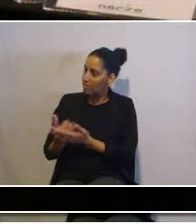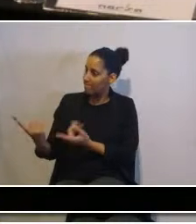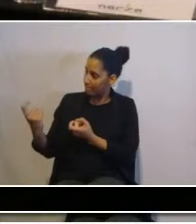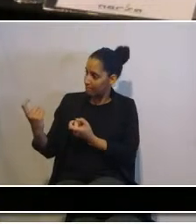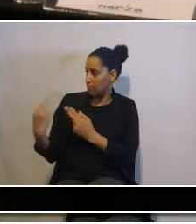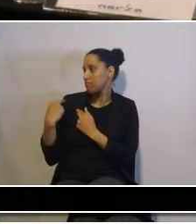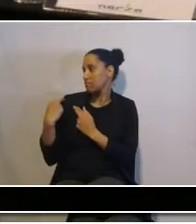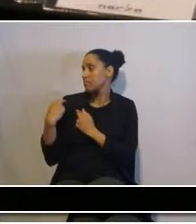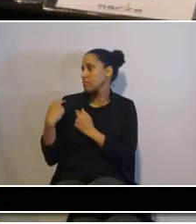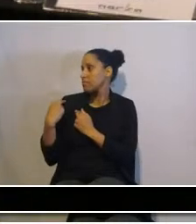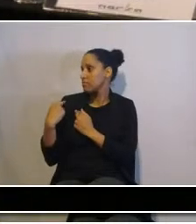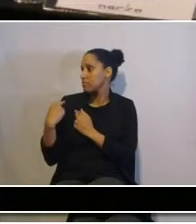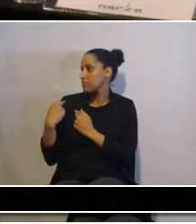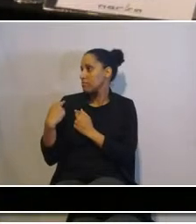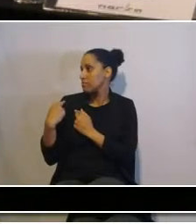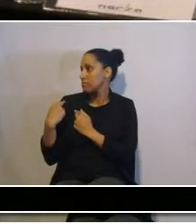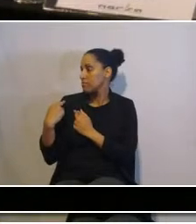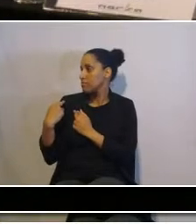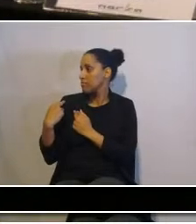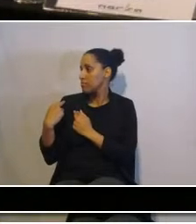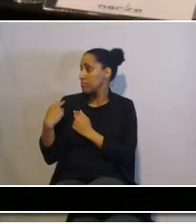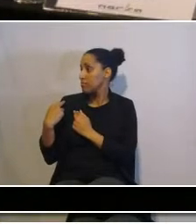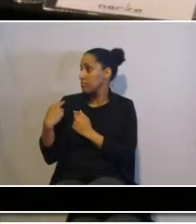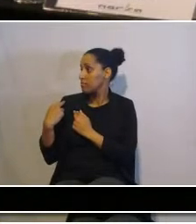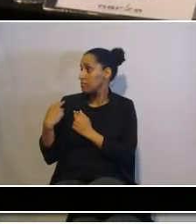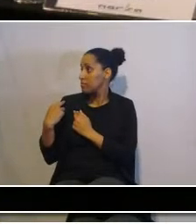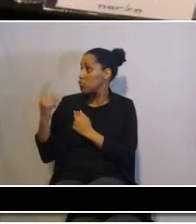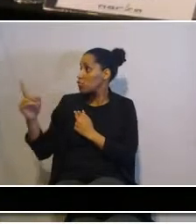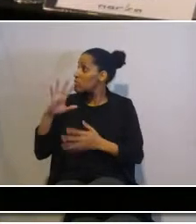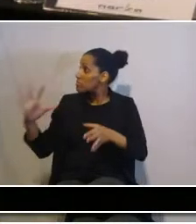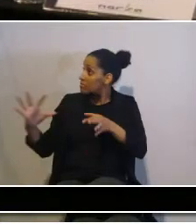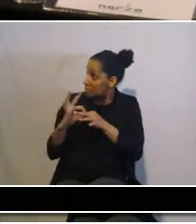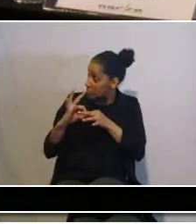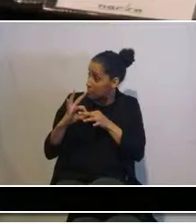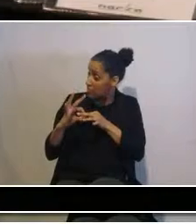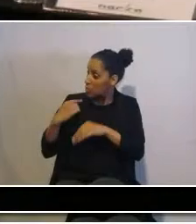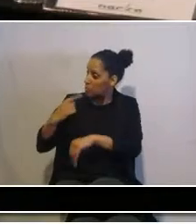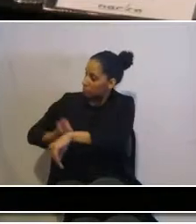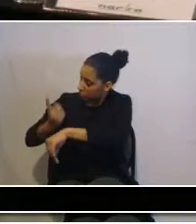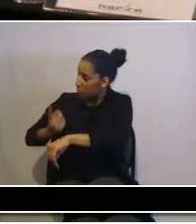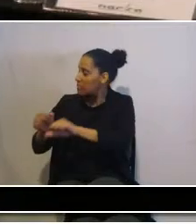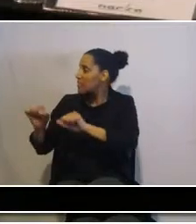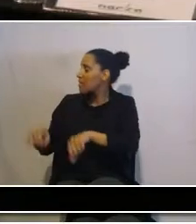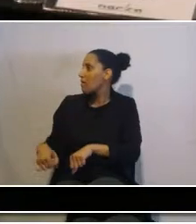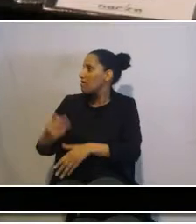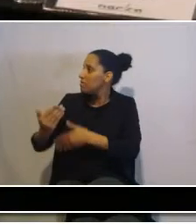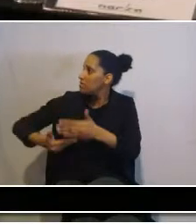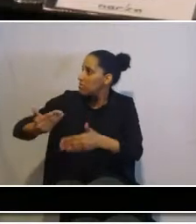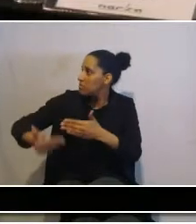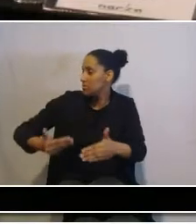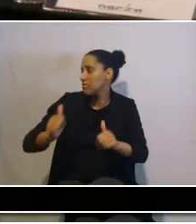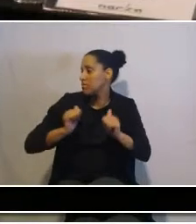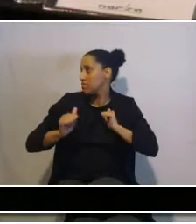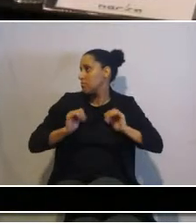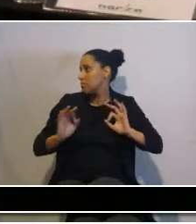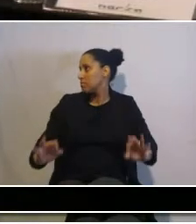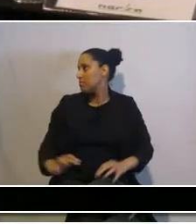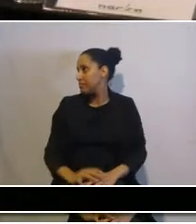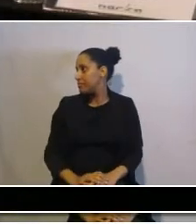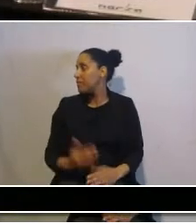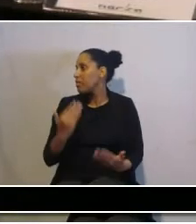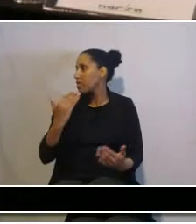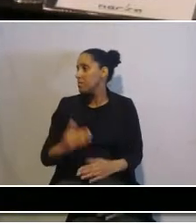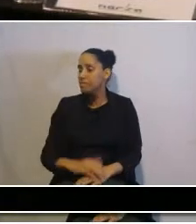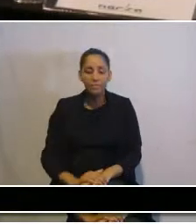accountable to the commitment Eskom makes in terms of the performance and efficiency? Thank